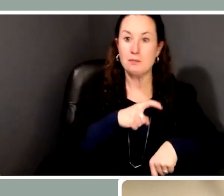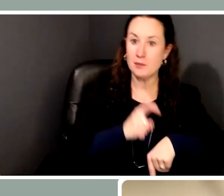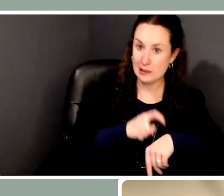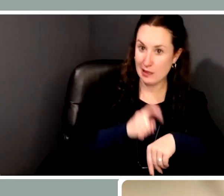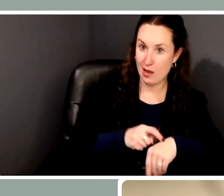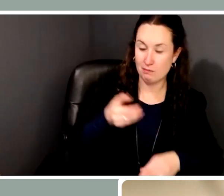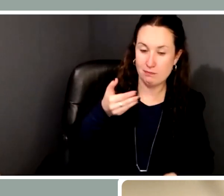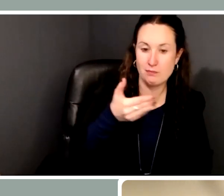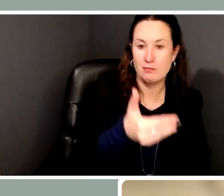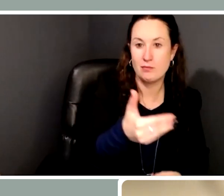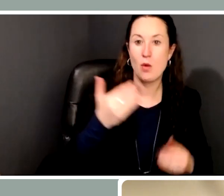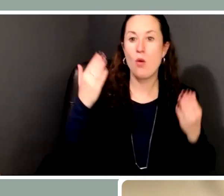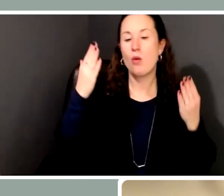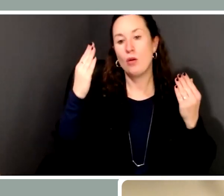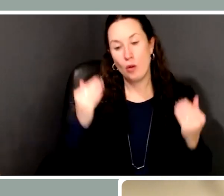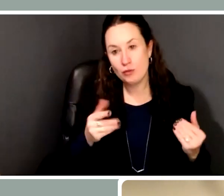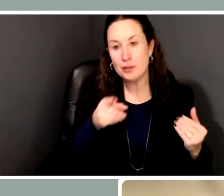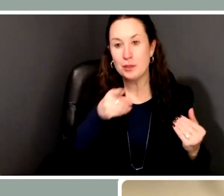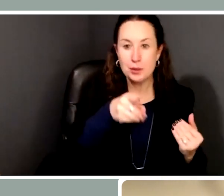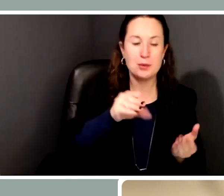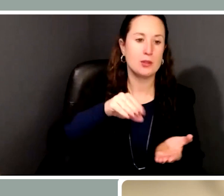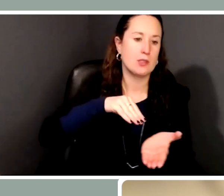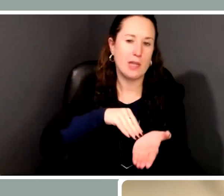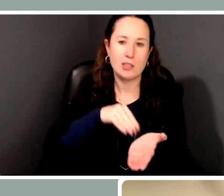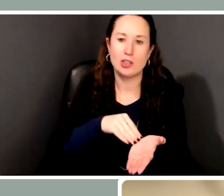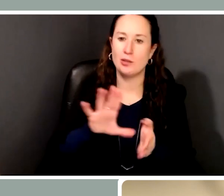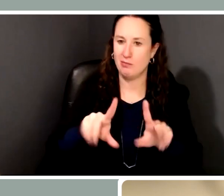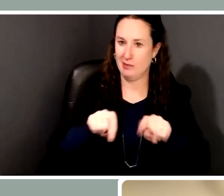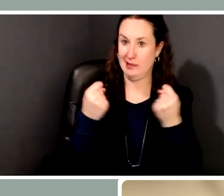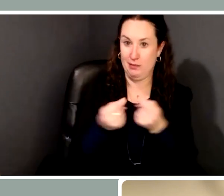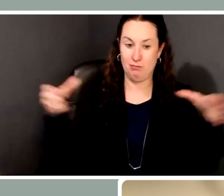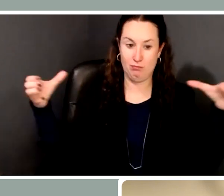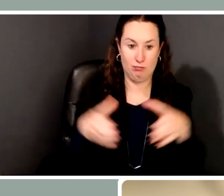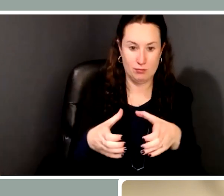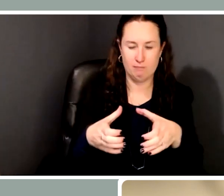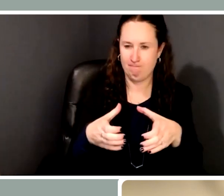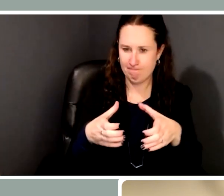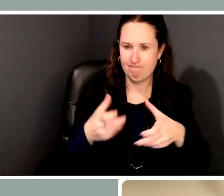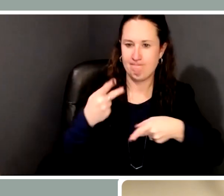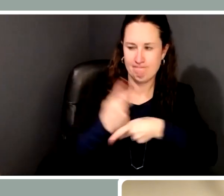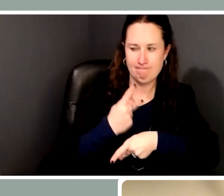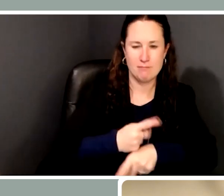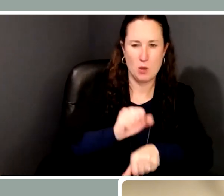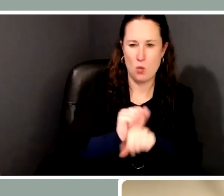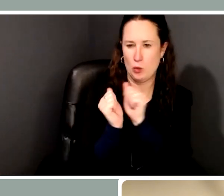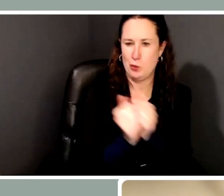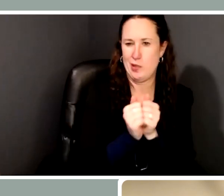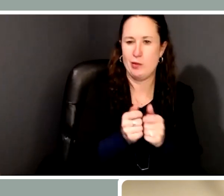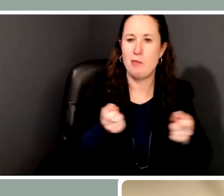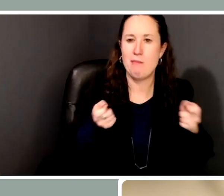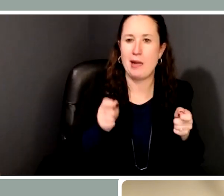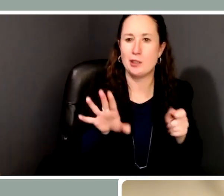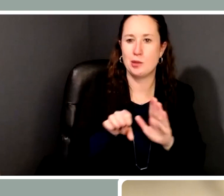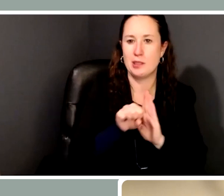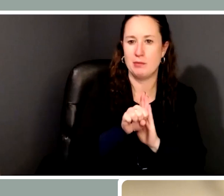hopefully you and your doctor and healthcare team is able to work together to try and figure out how to manage the symptoms in you. We always,